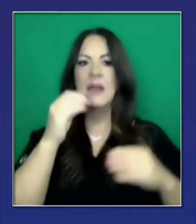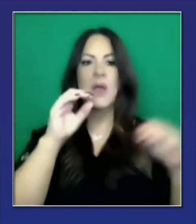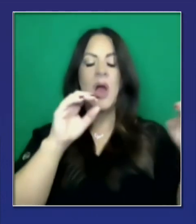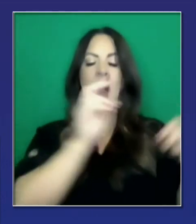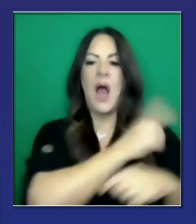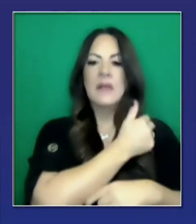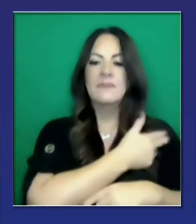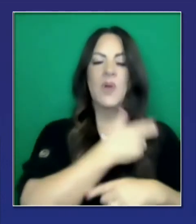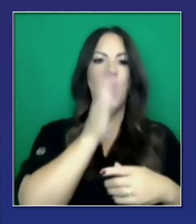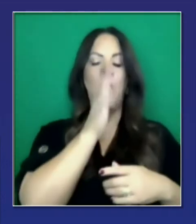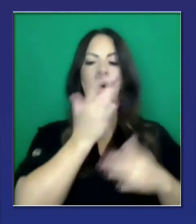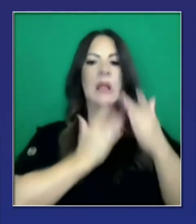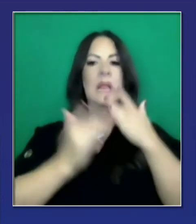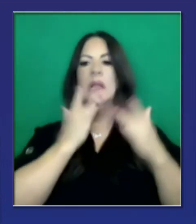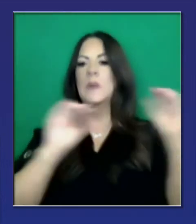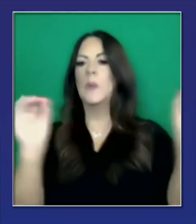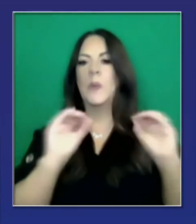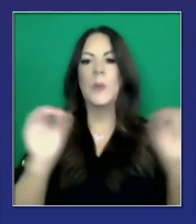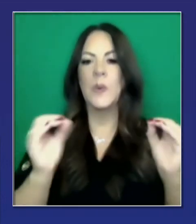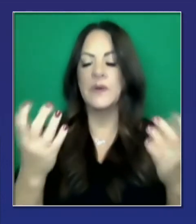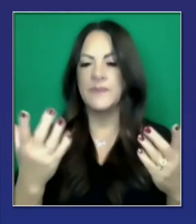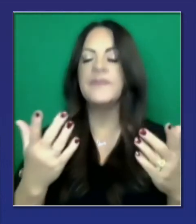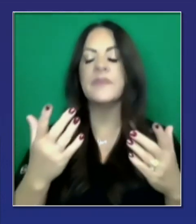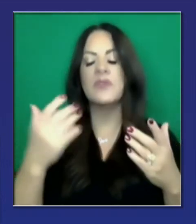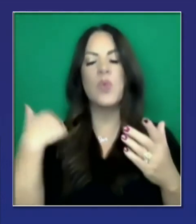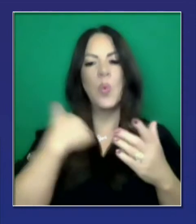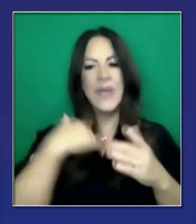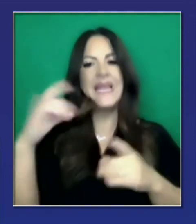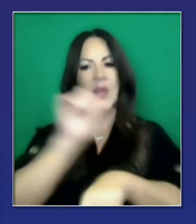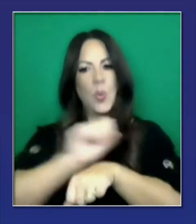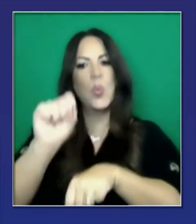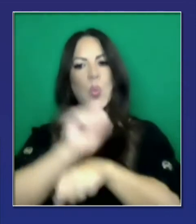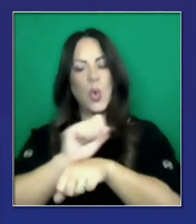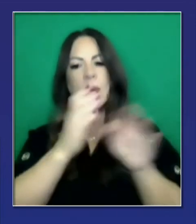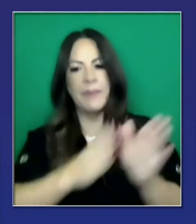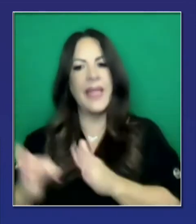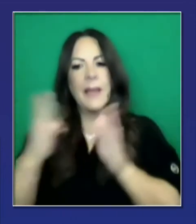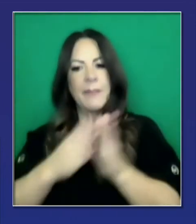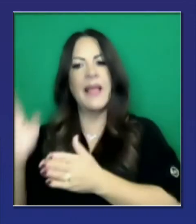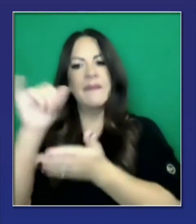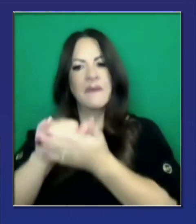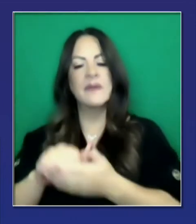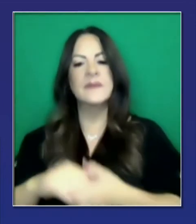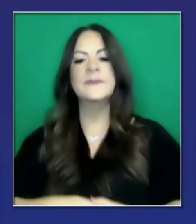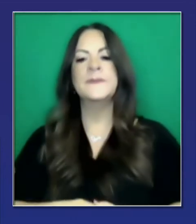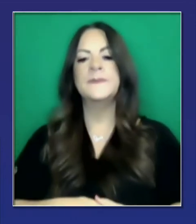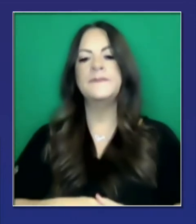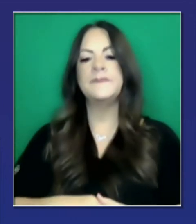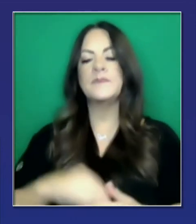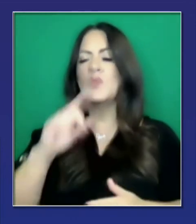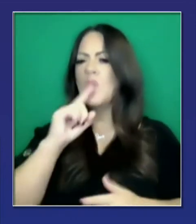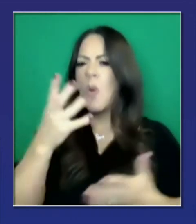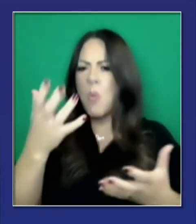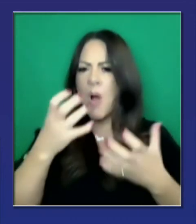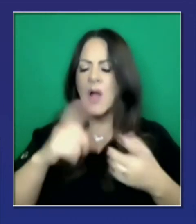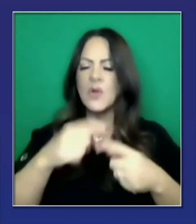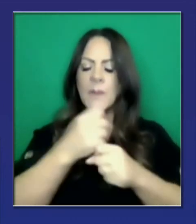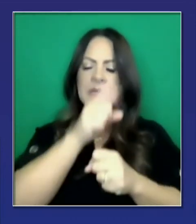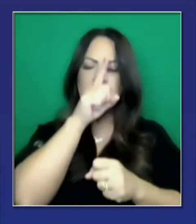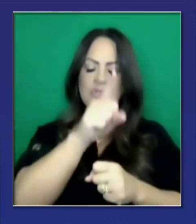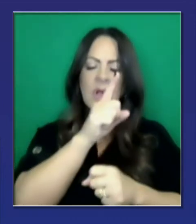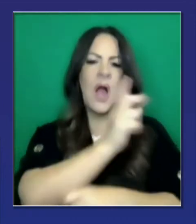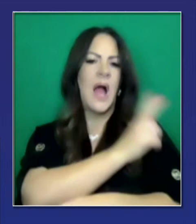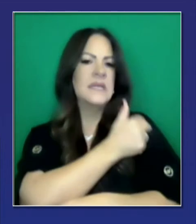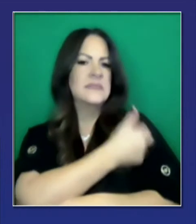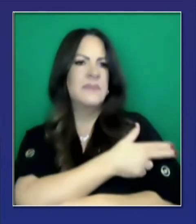working a little bit more prescriptively over the course of the last week to really target the needs within the hospital system. You have